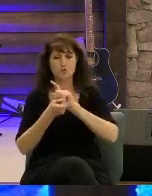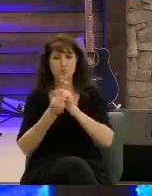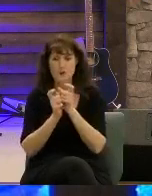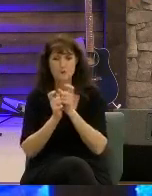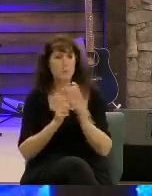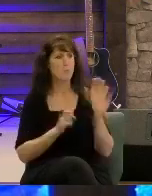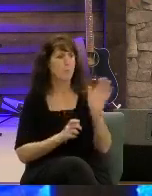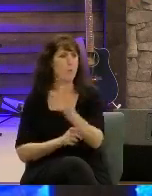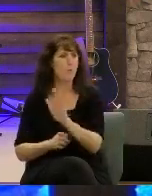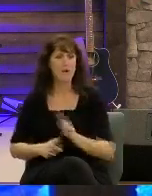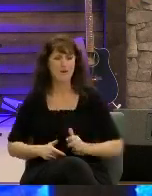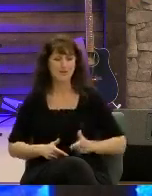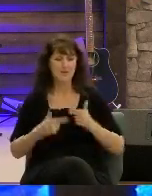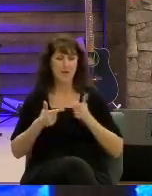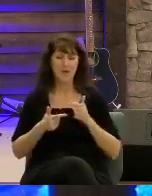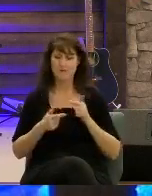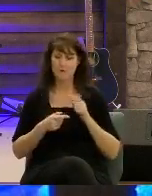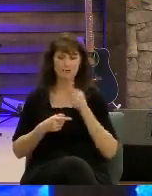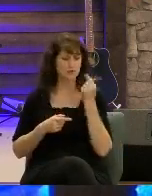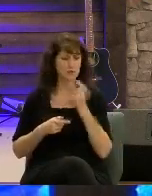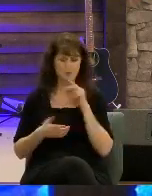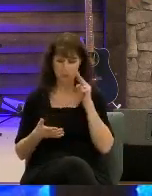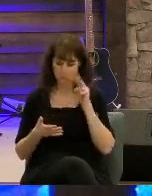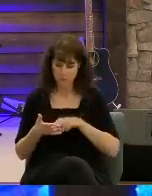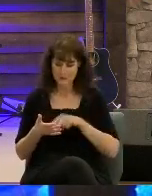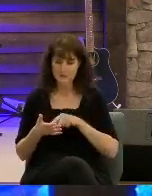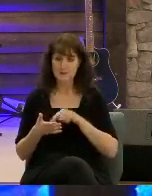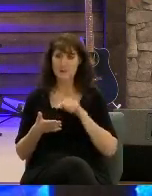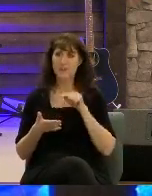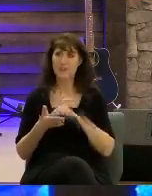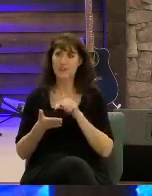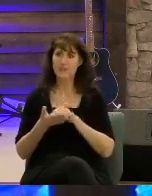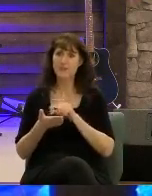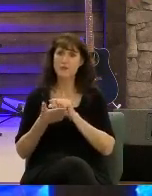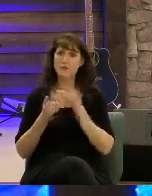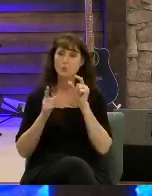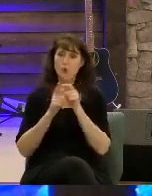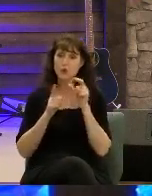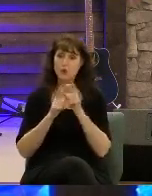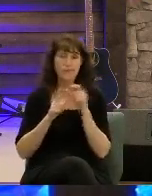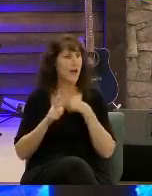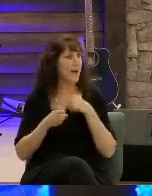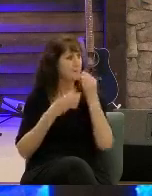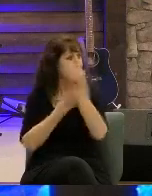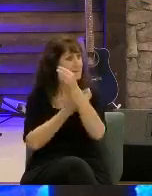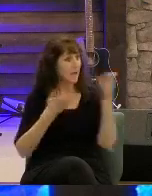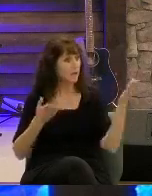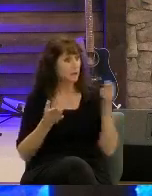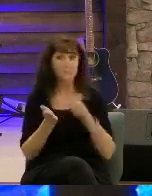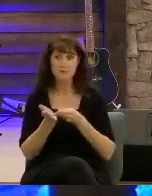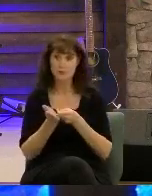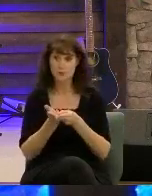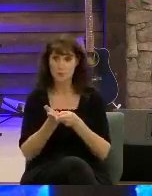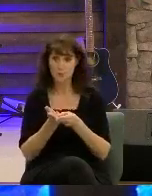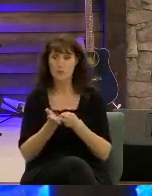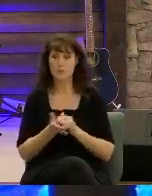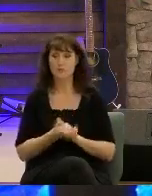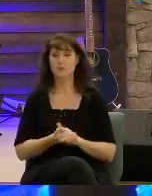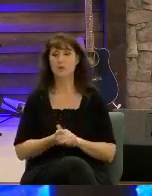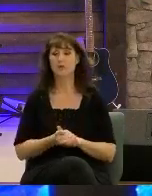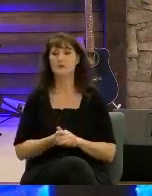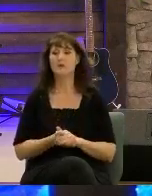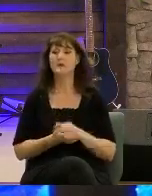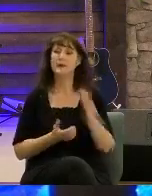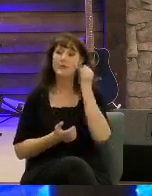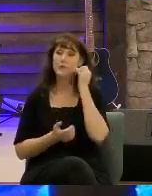your life just reading these words. You hear me? Okay, I'm just telling, it's the truth. Okay, and so if you're in a